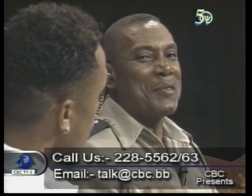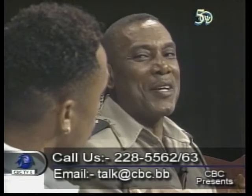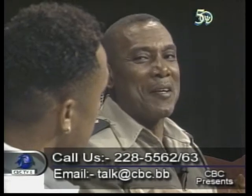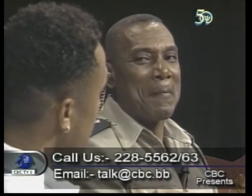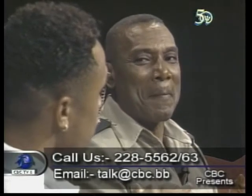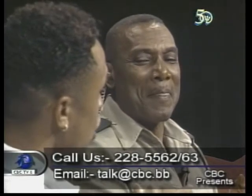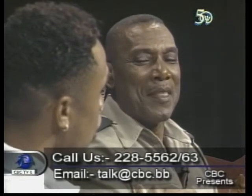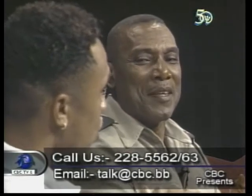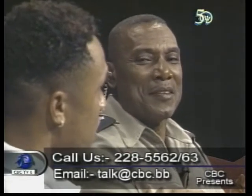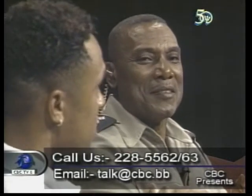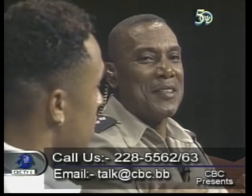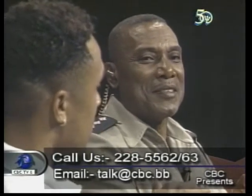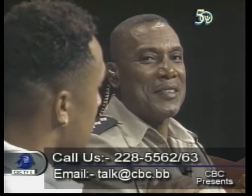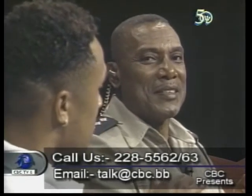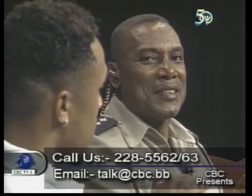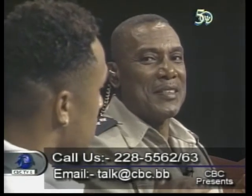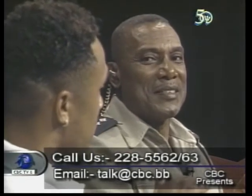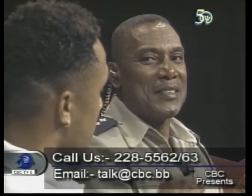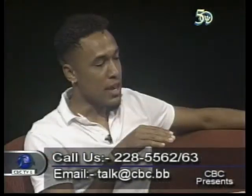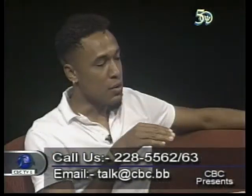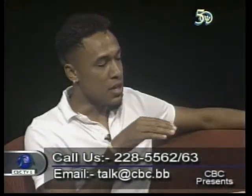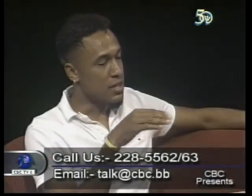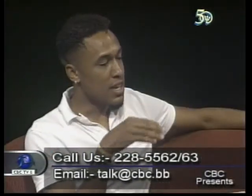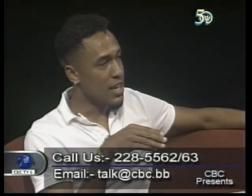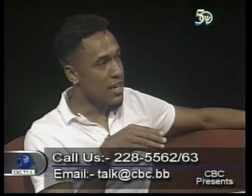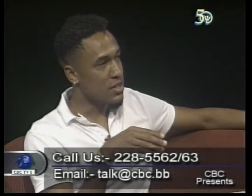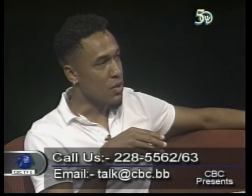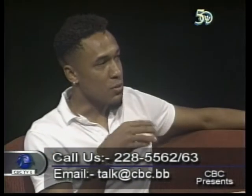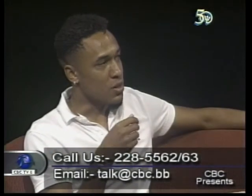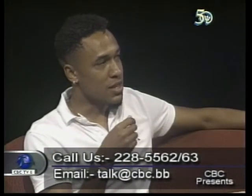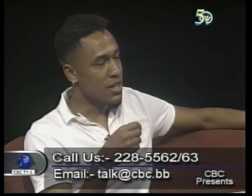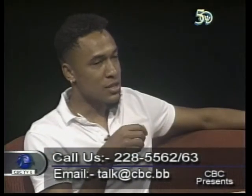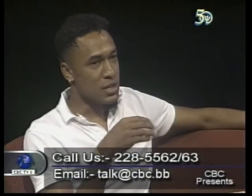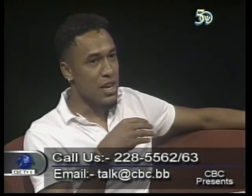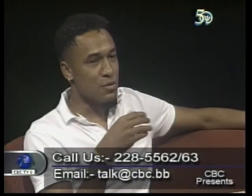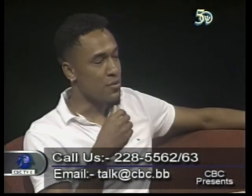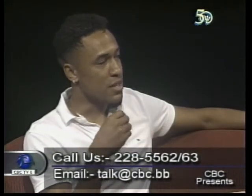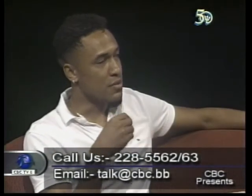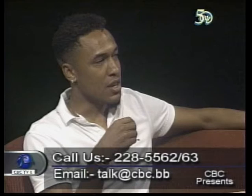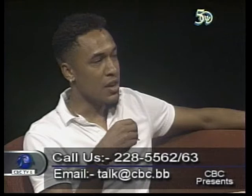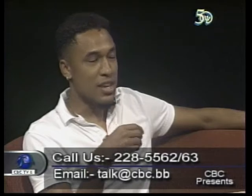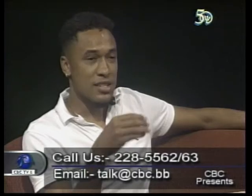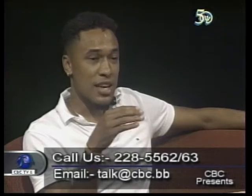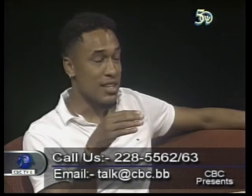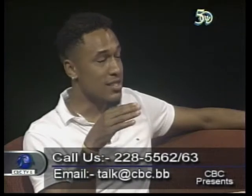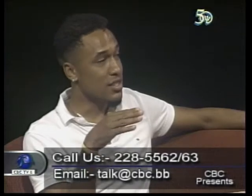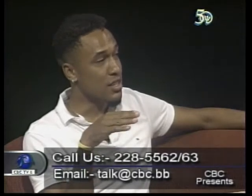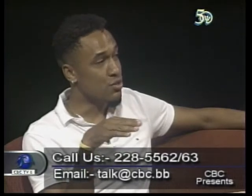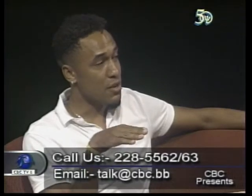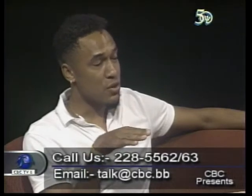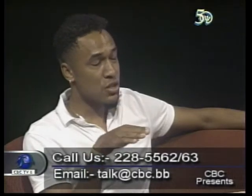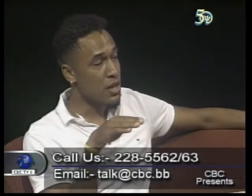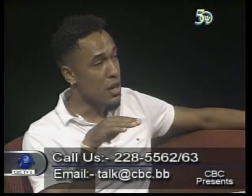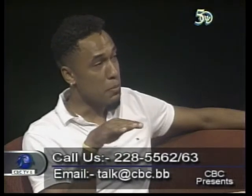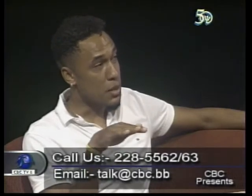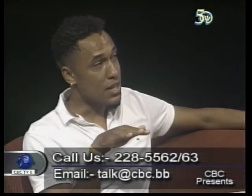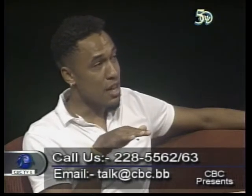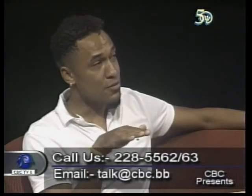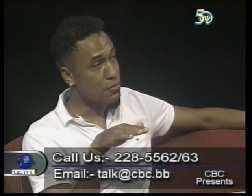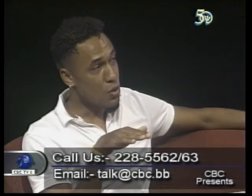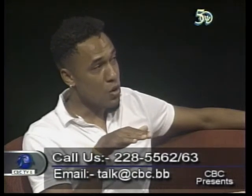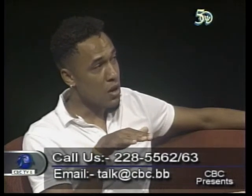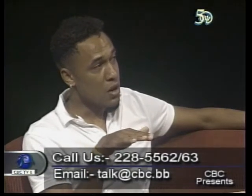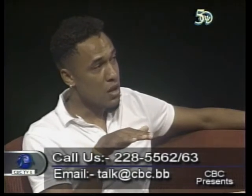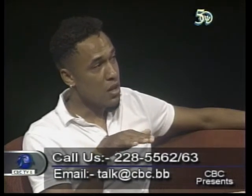drunken driver. It's not always the fact that the cyclist or the motorcyclist must have reflective gear. Is that the drivers must